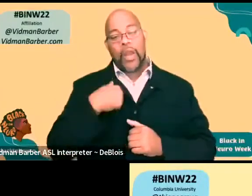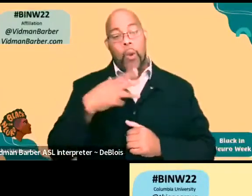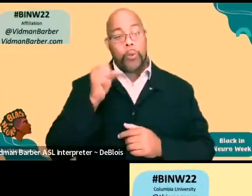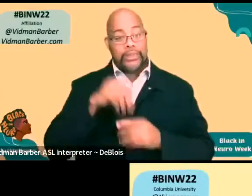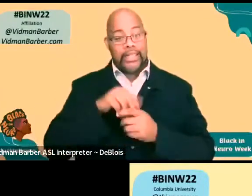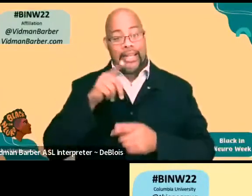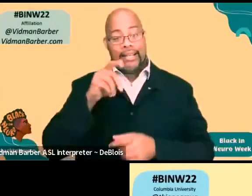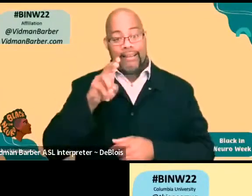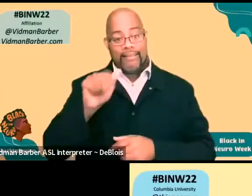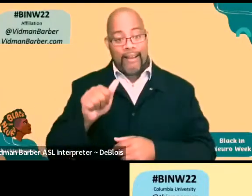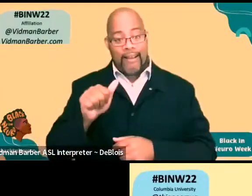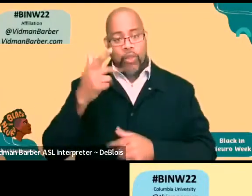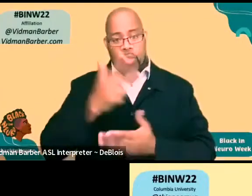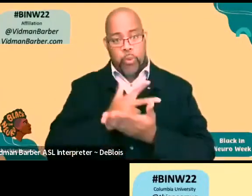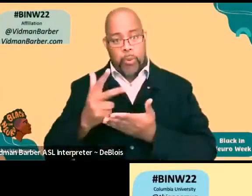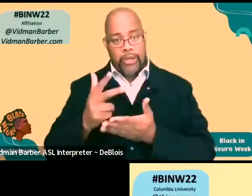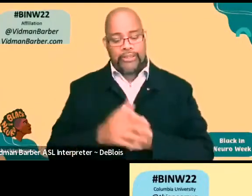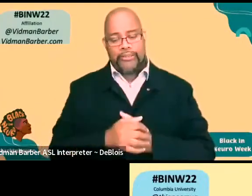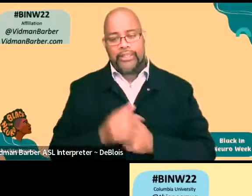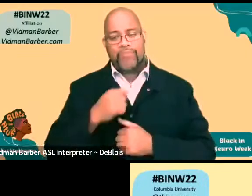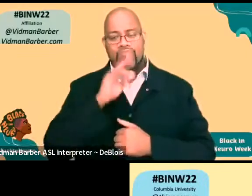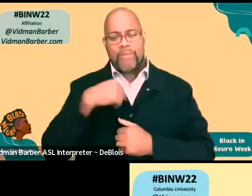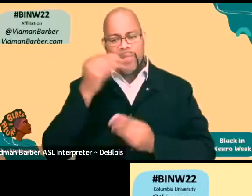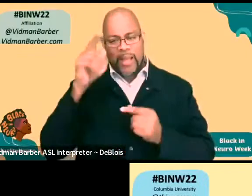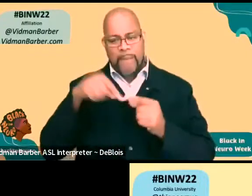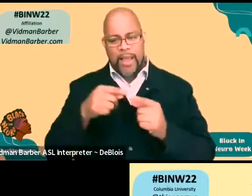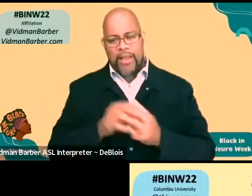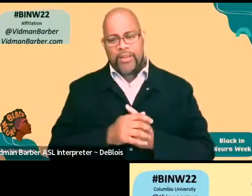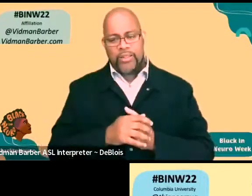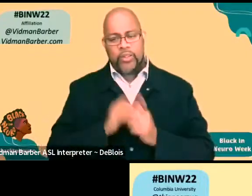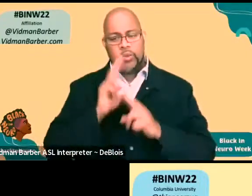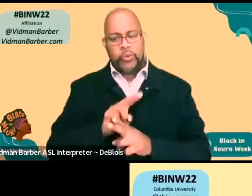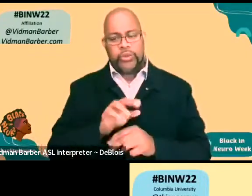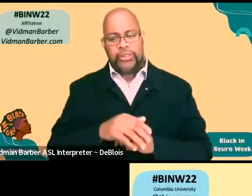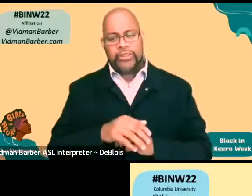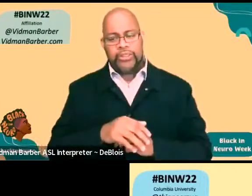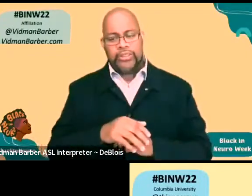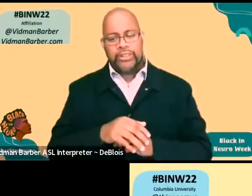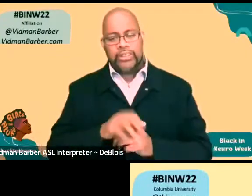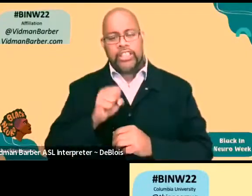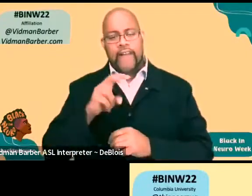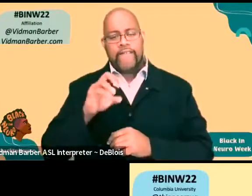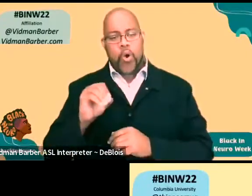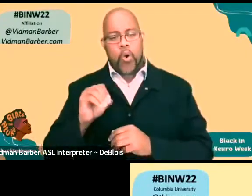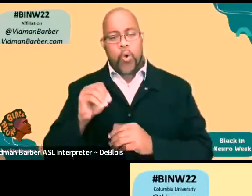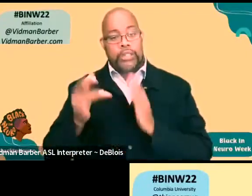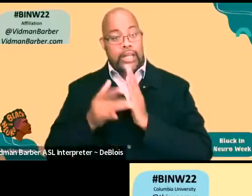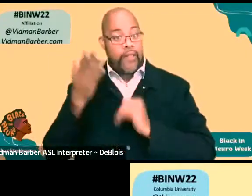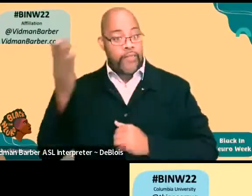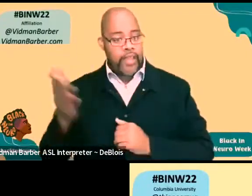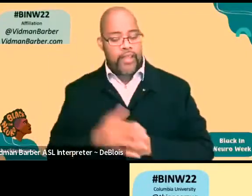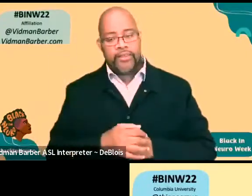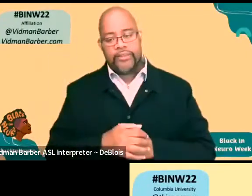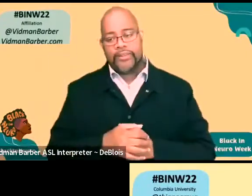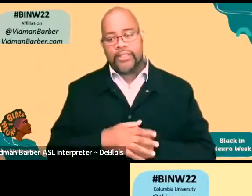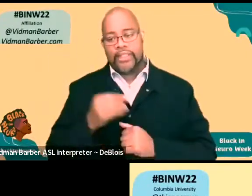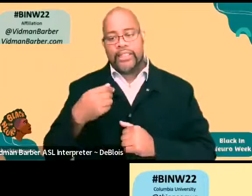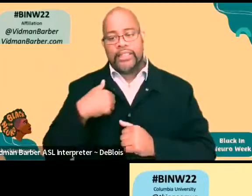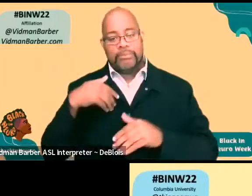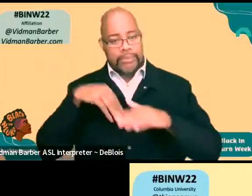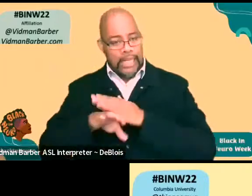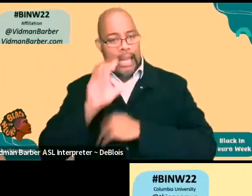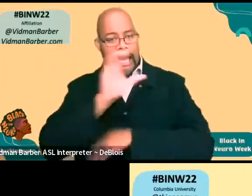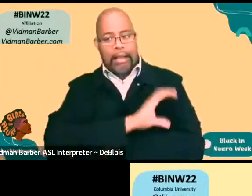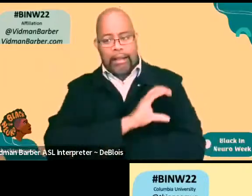Kenya for 3 weeks, and I'm really thinking about using the SEBO technology there. And, I walk into the